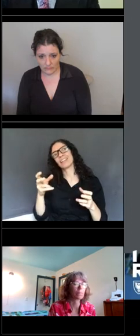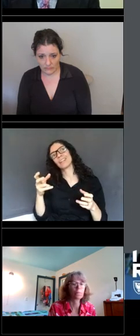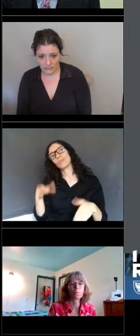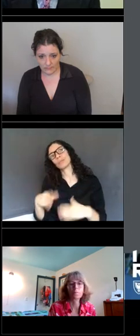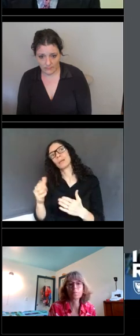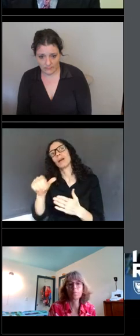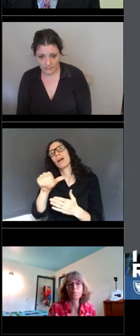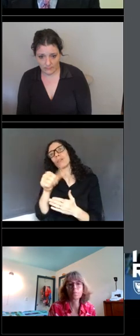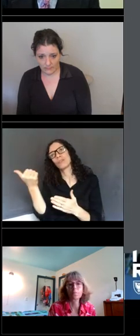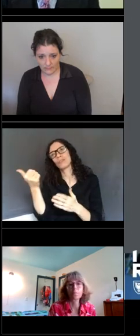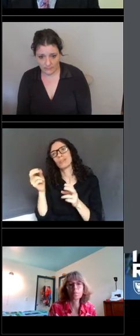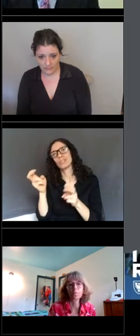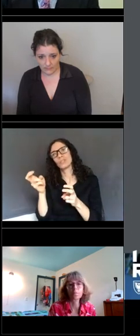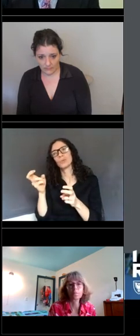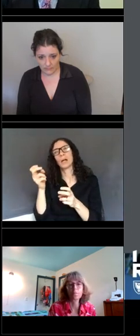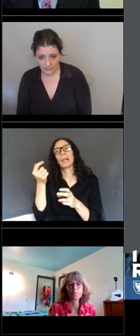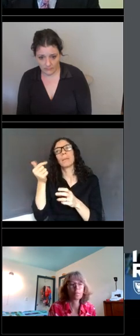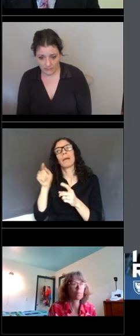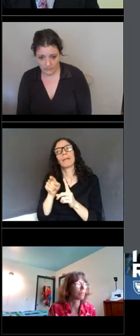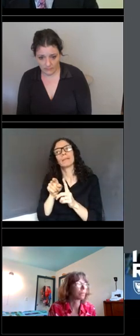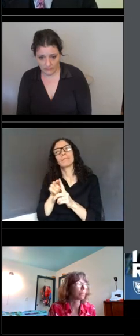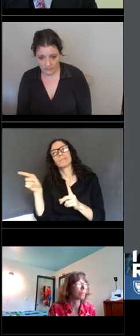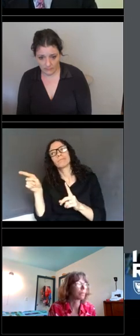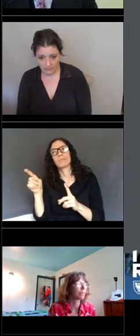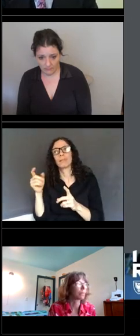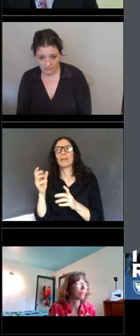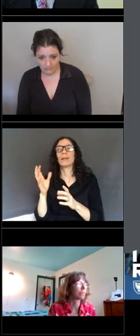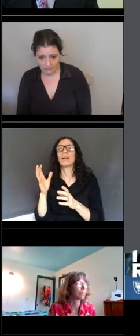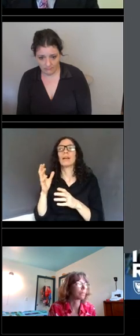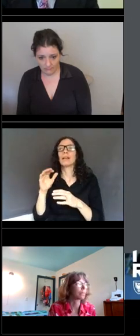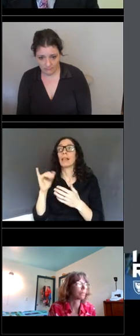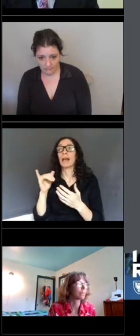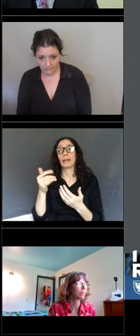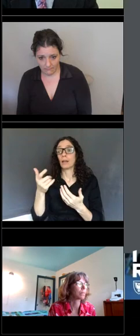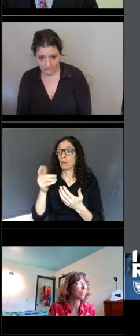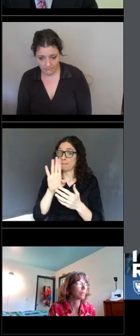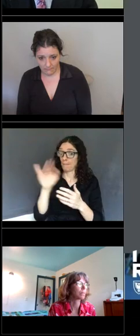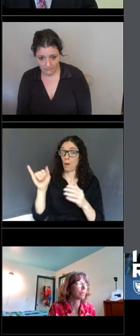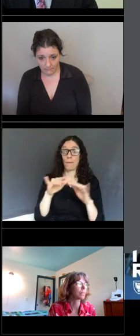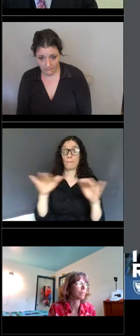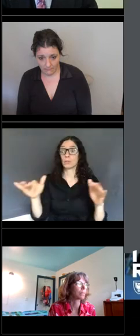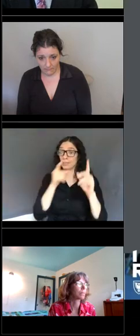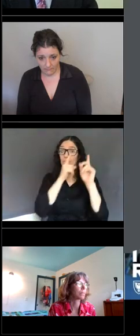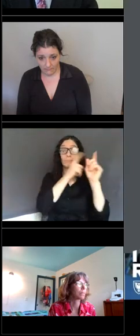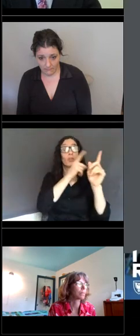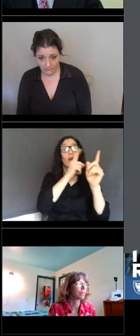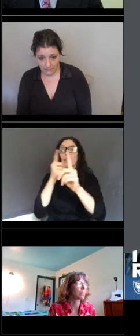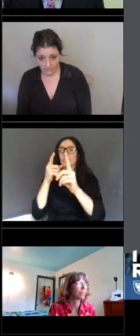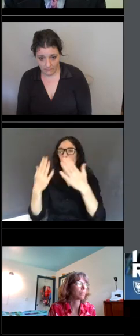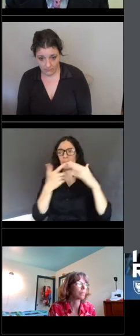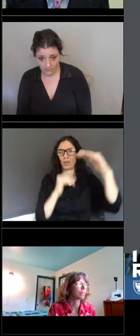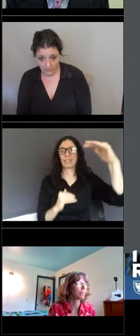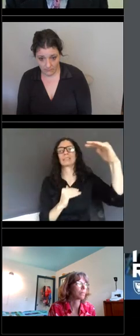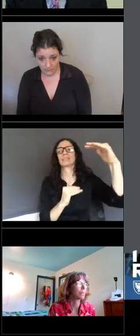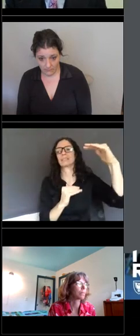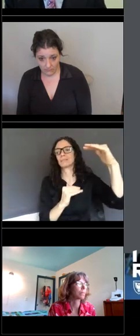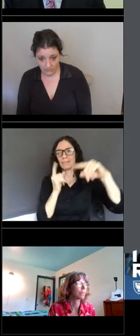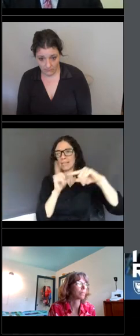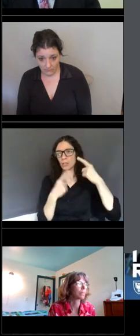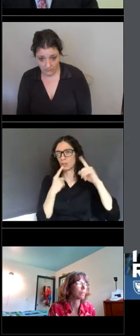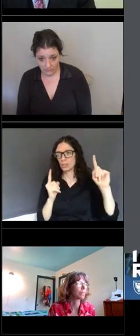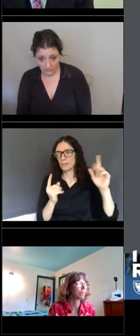with how you deal with not being able to achieve these biodiversity targets. and that there might not be any actions that can be